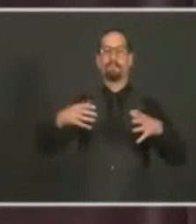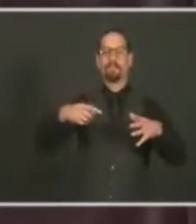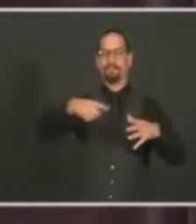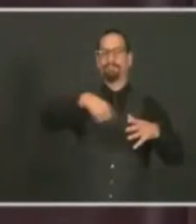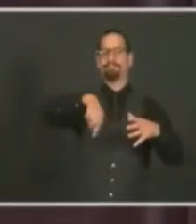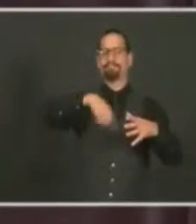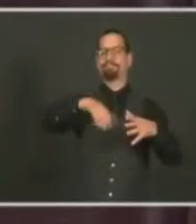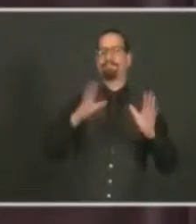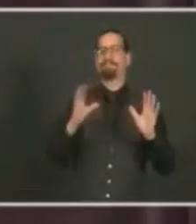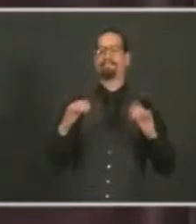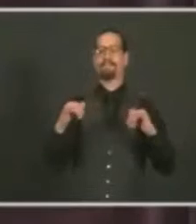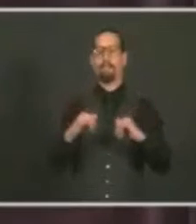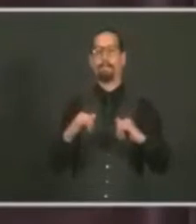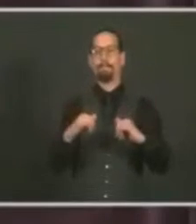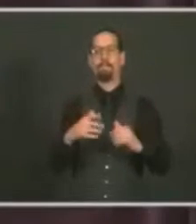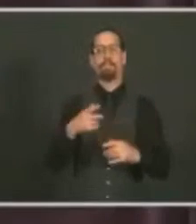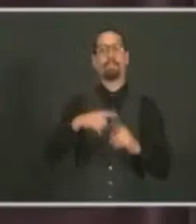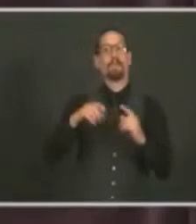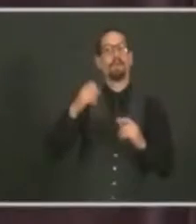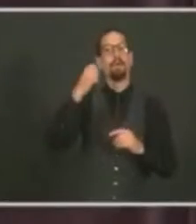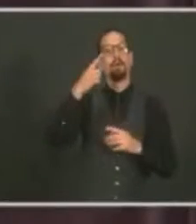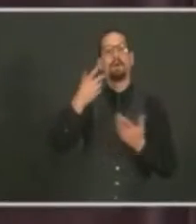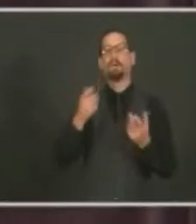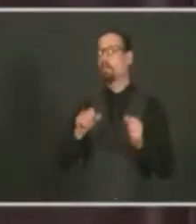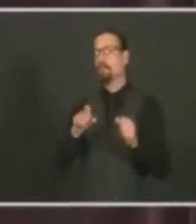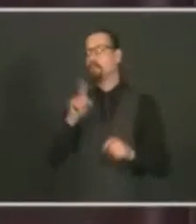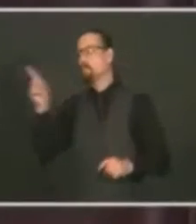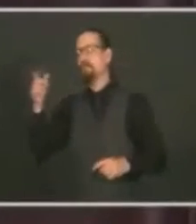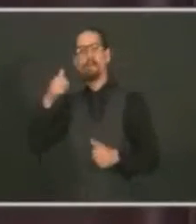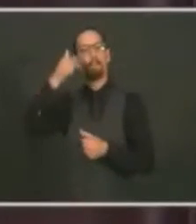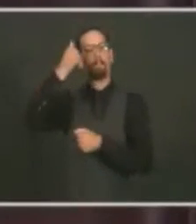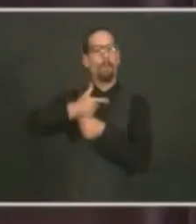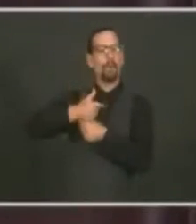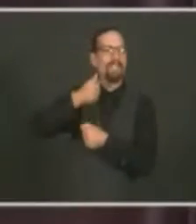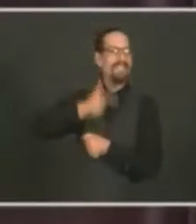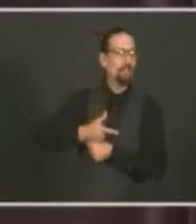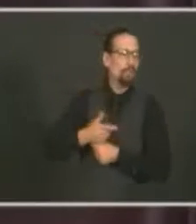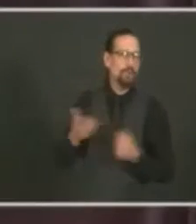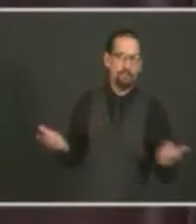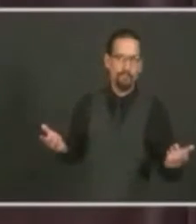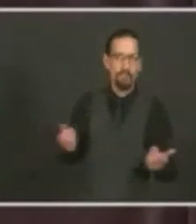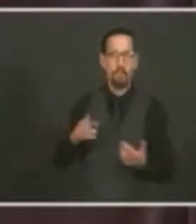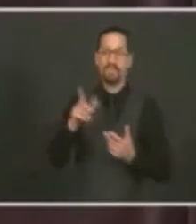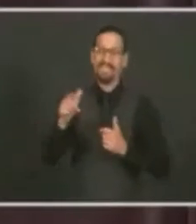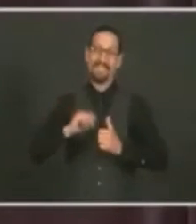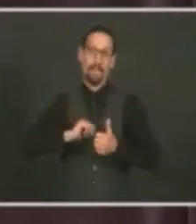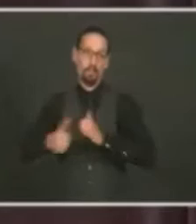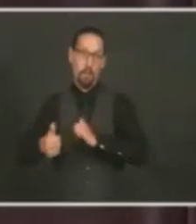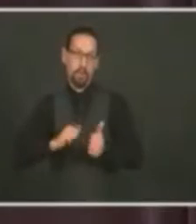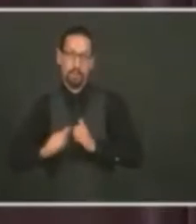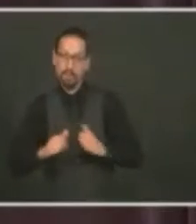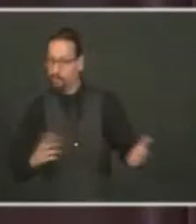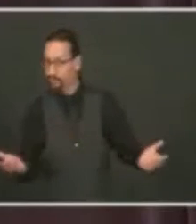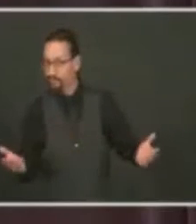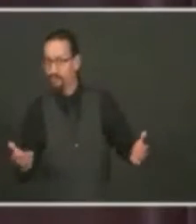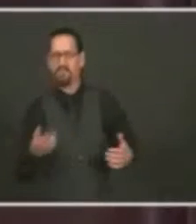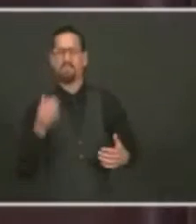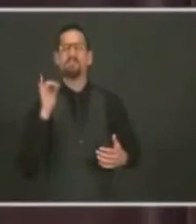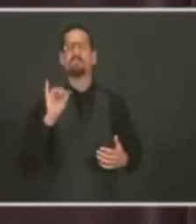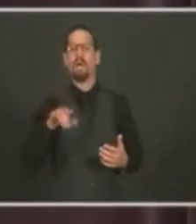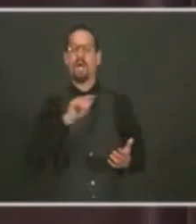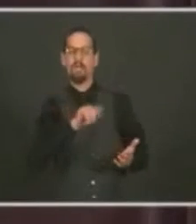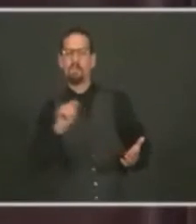school, whether siblings or sports teammates. One